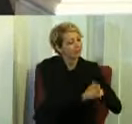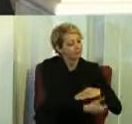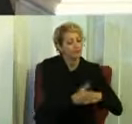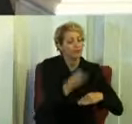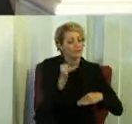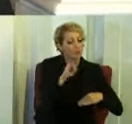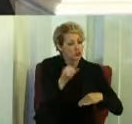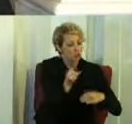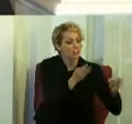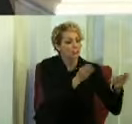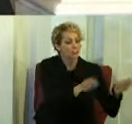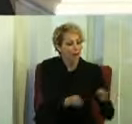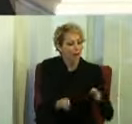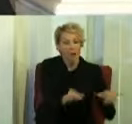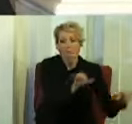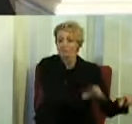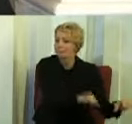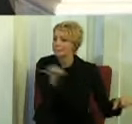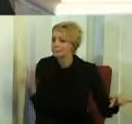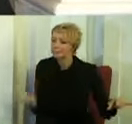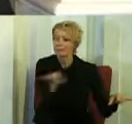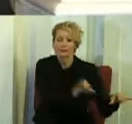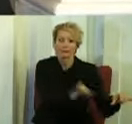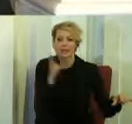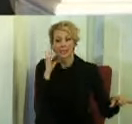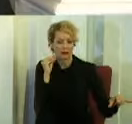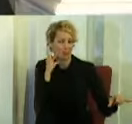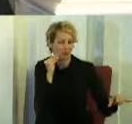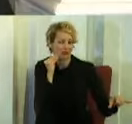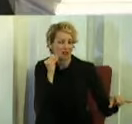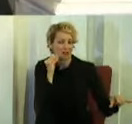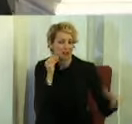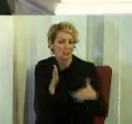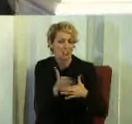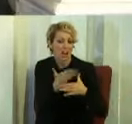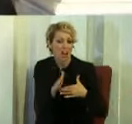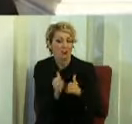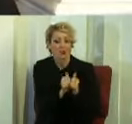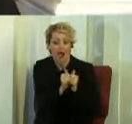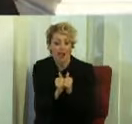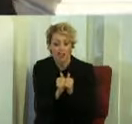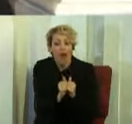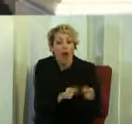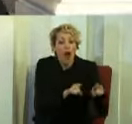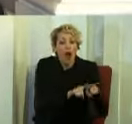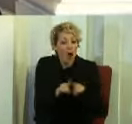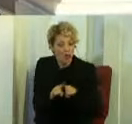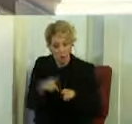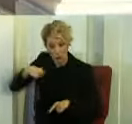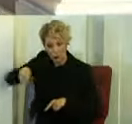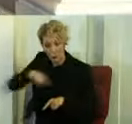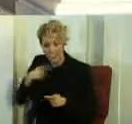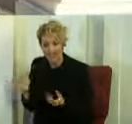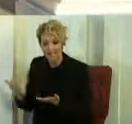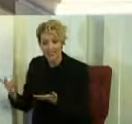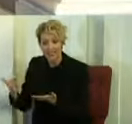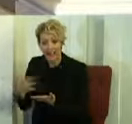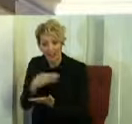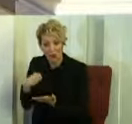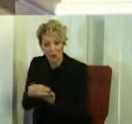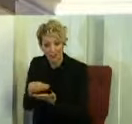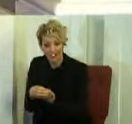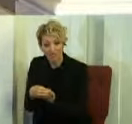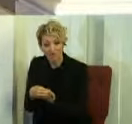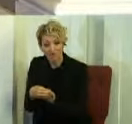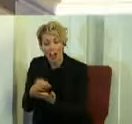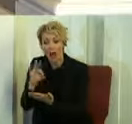might receive communion at the same time as we do here in our church building. Also, we do receive an offering at all worship services, and our folks